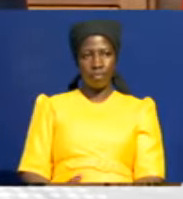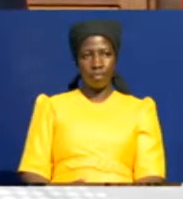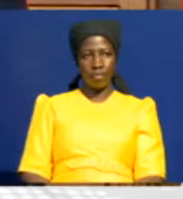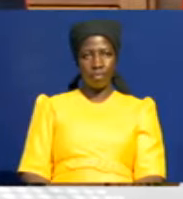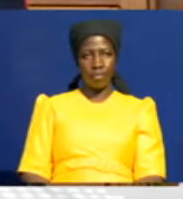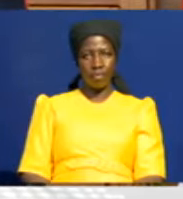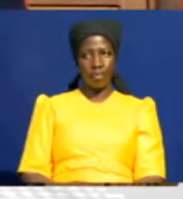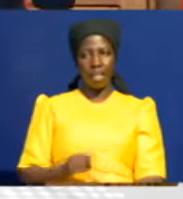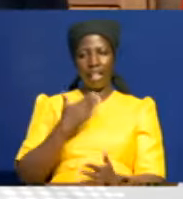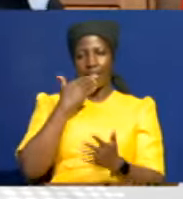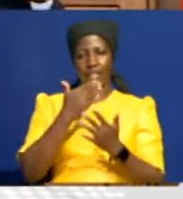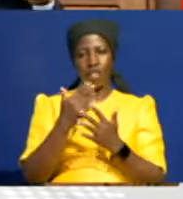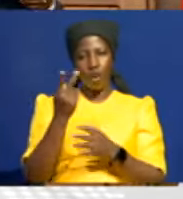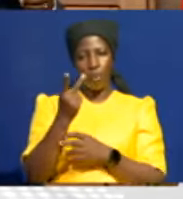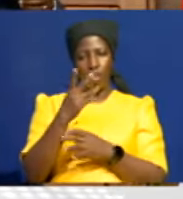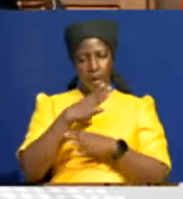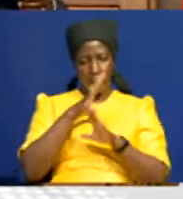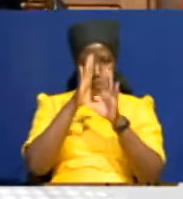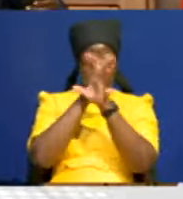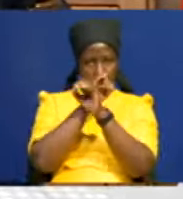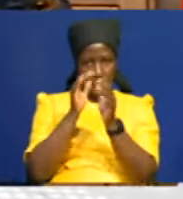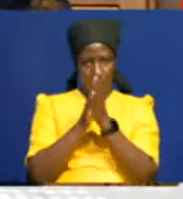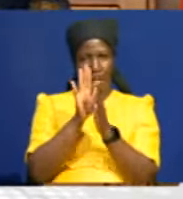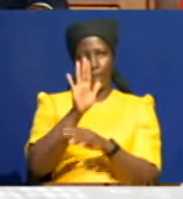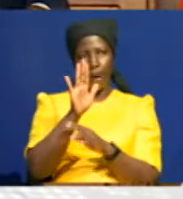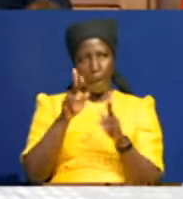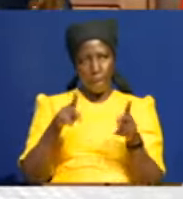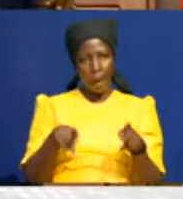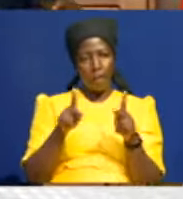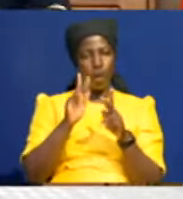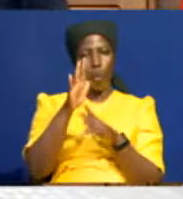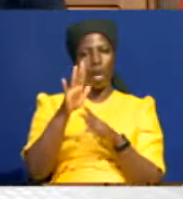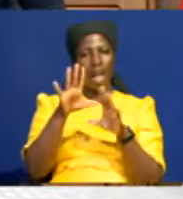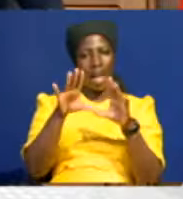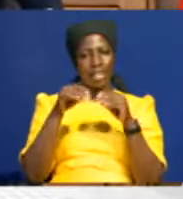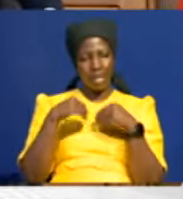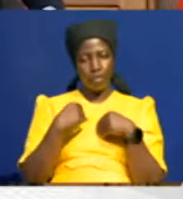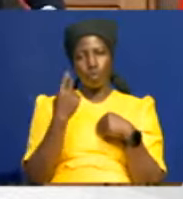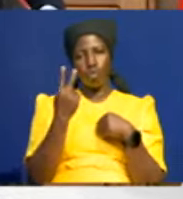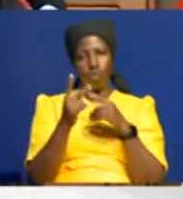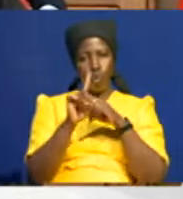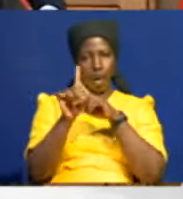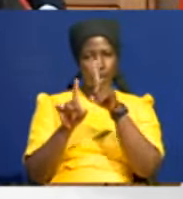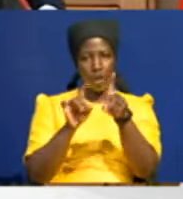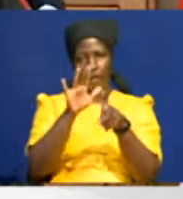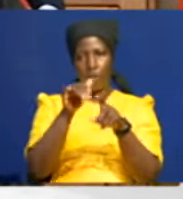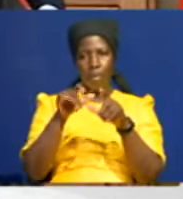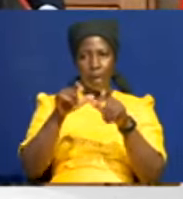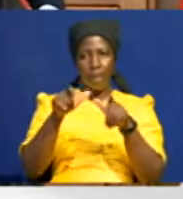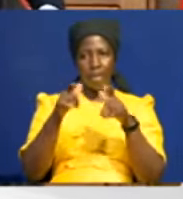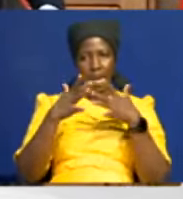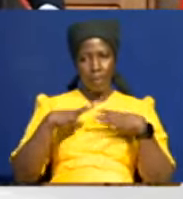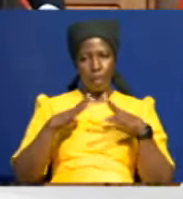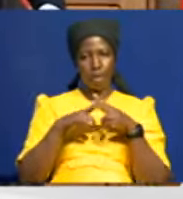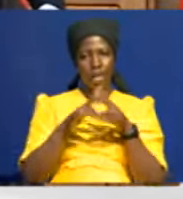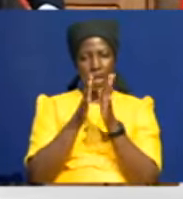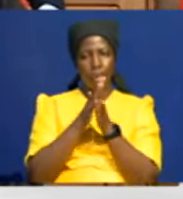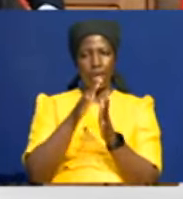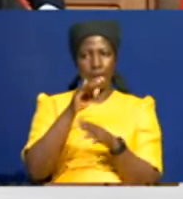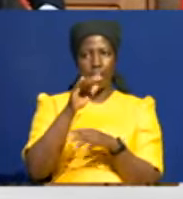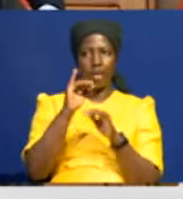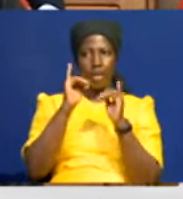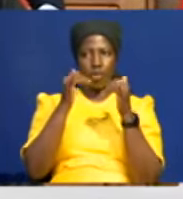Thank you, Excellencies. With your permission, we'll now take two questions from members of the press. We'll start with a journalist from Poland,